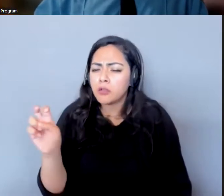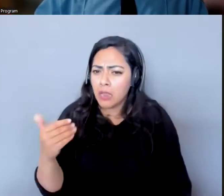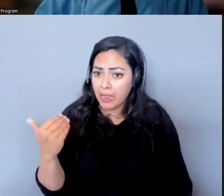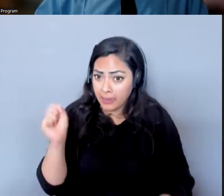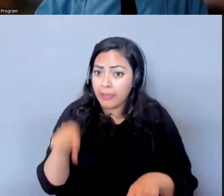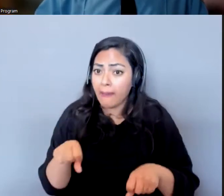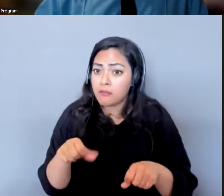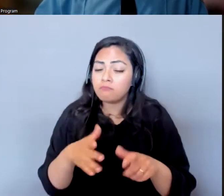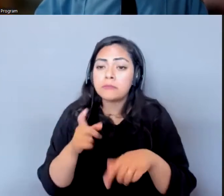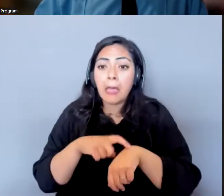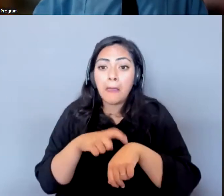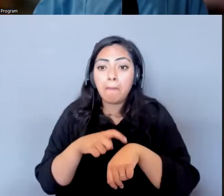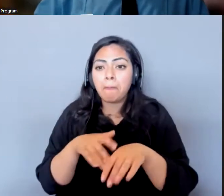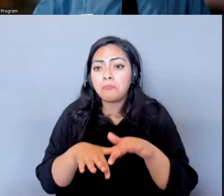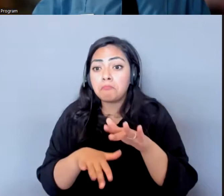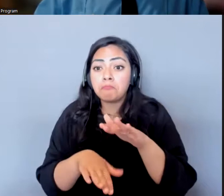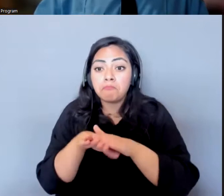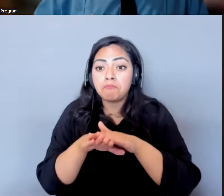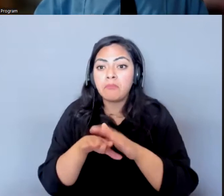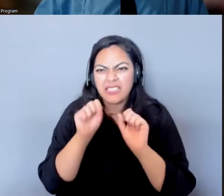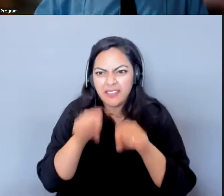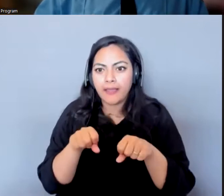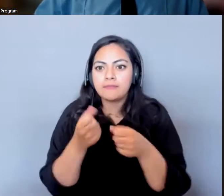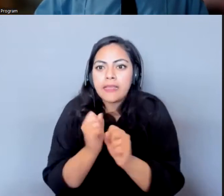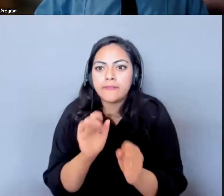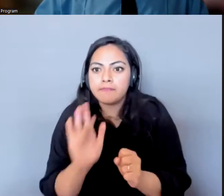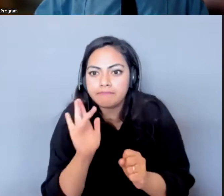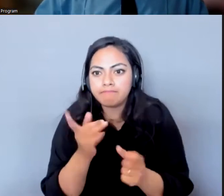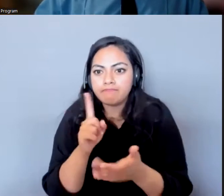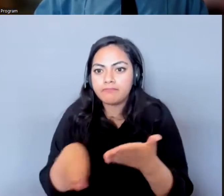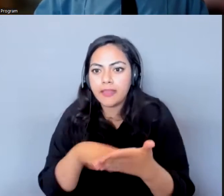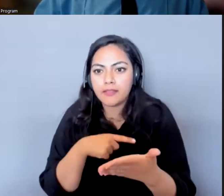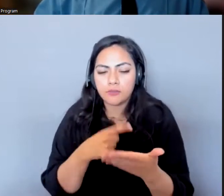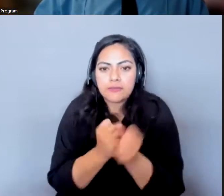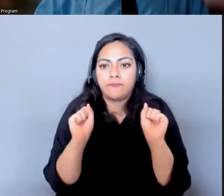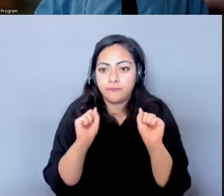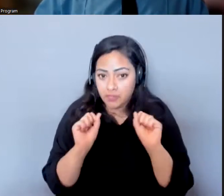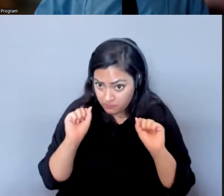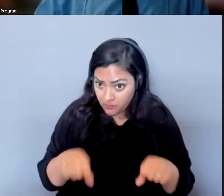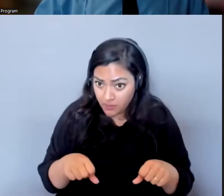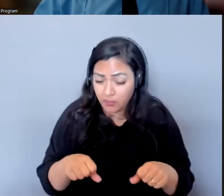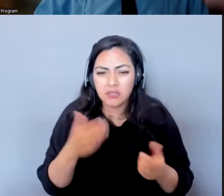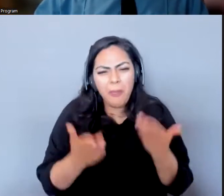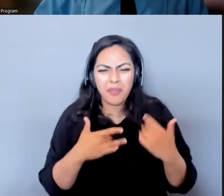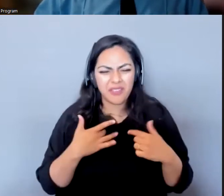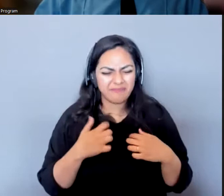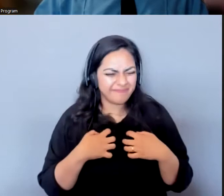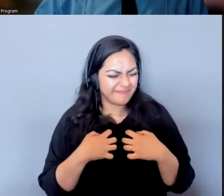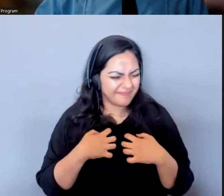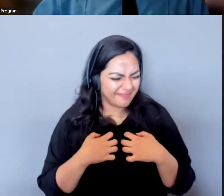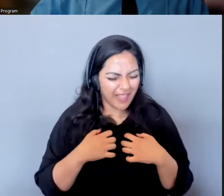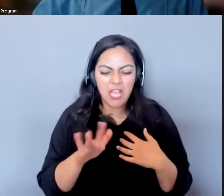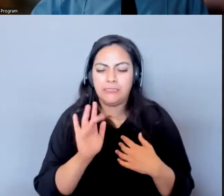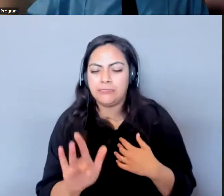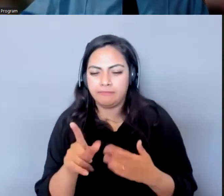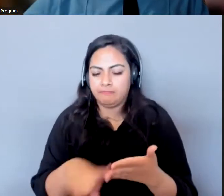contact with your bank. If you sent money, I know someone specifically who had done that, sent money through a bank deposit. Unfortunately, went into the branch, took